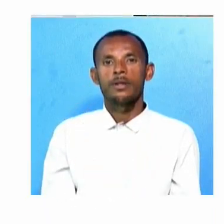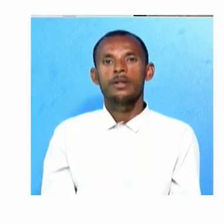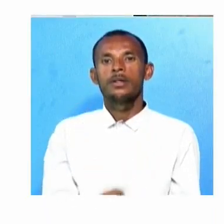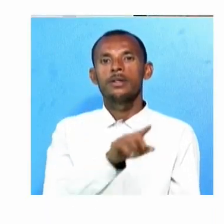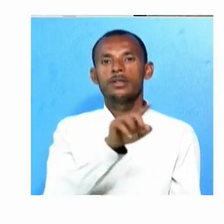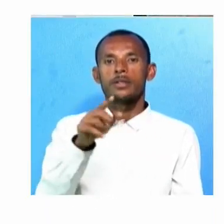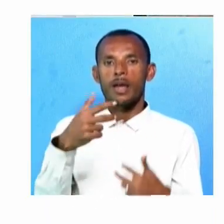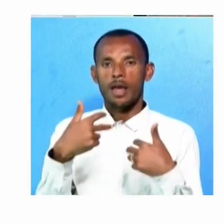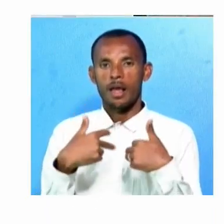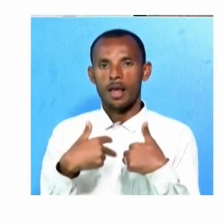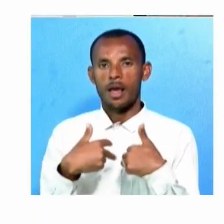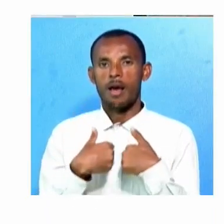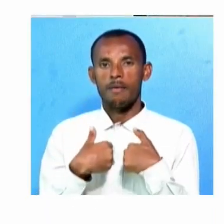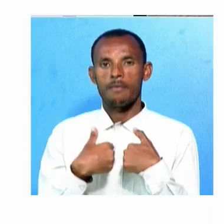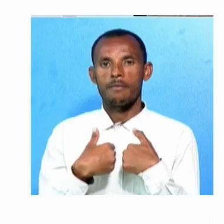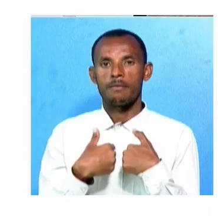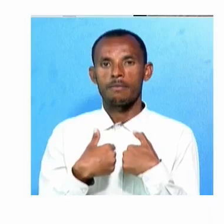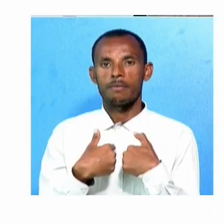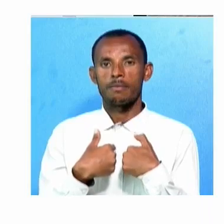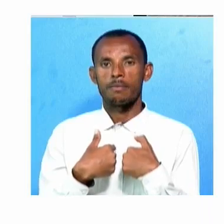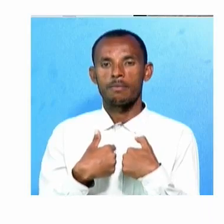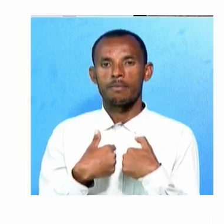they have